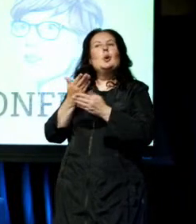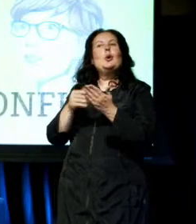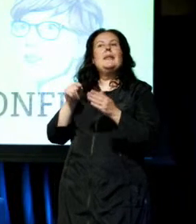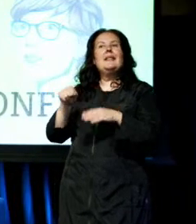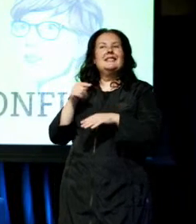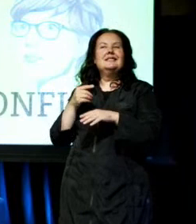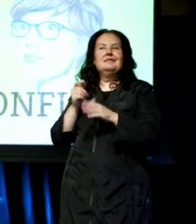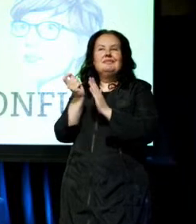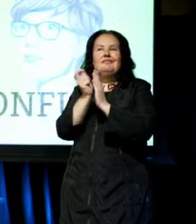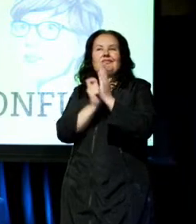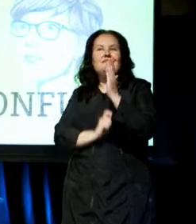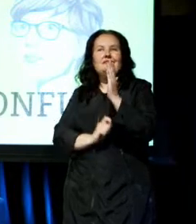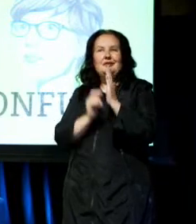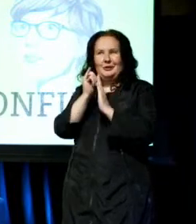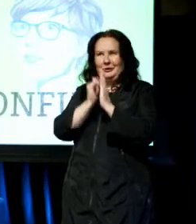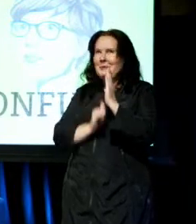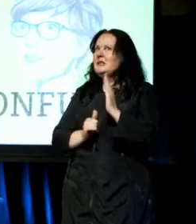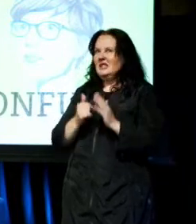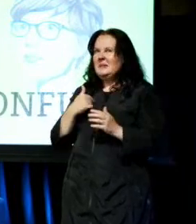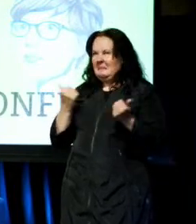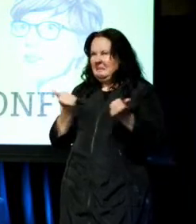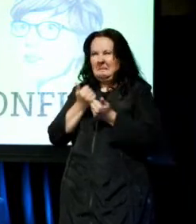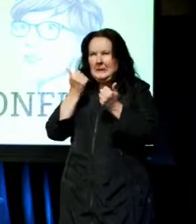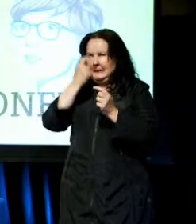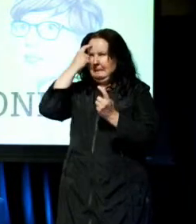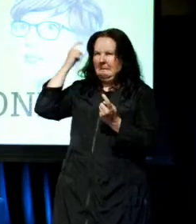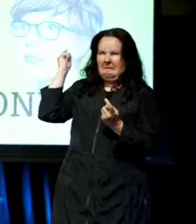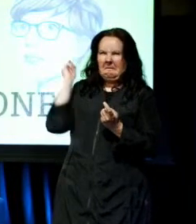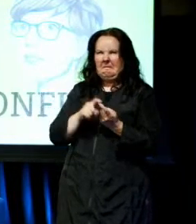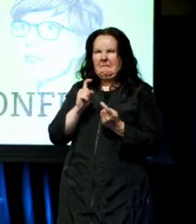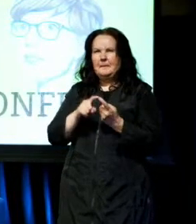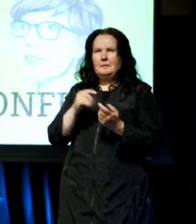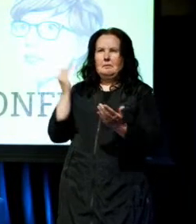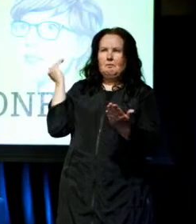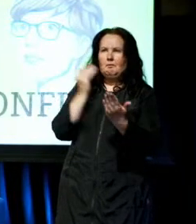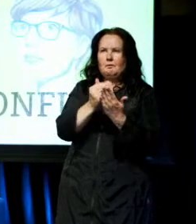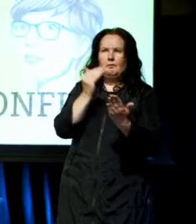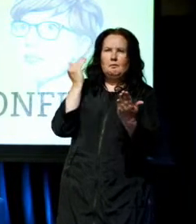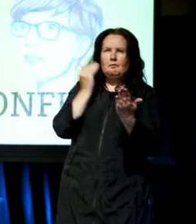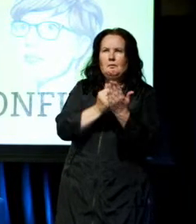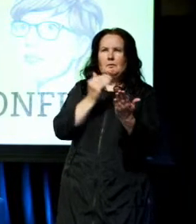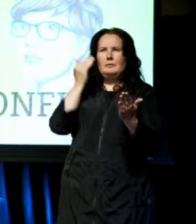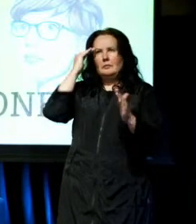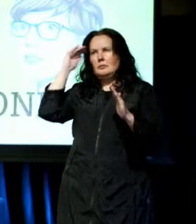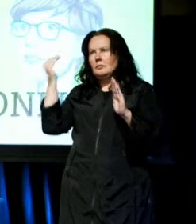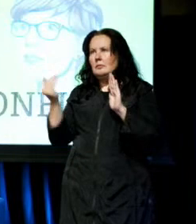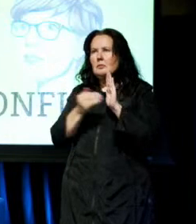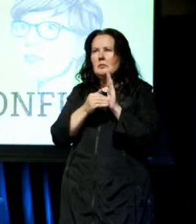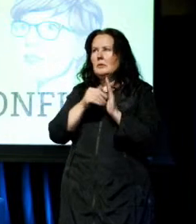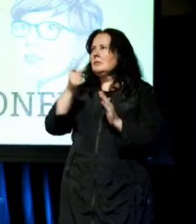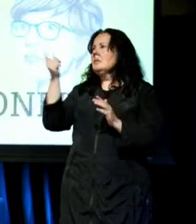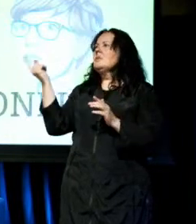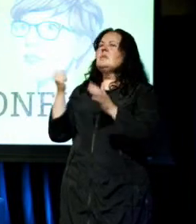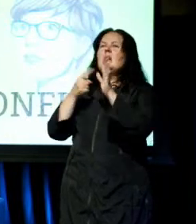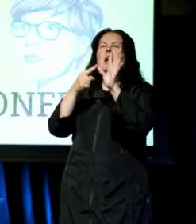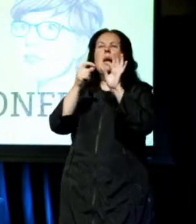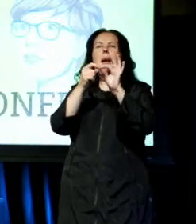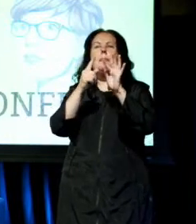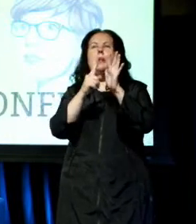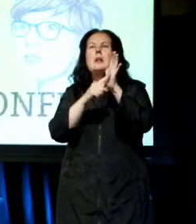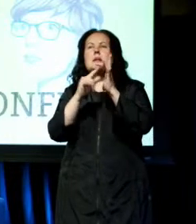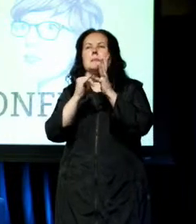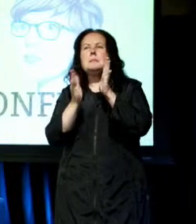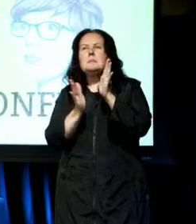like... Still young. Many, many years of ableism, internalized